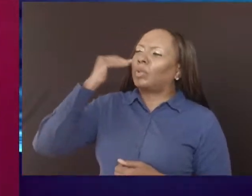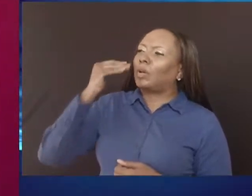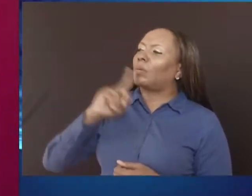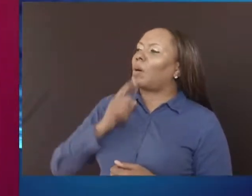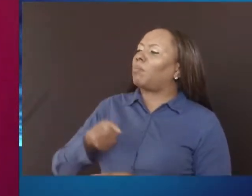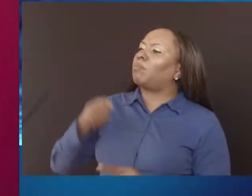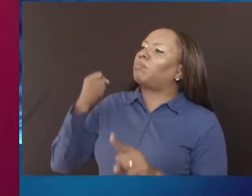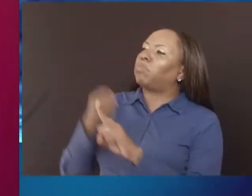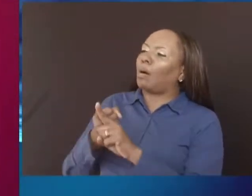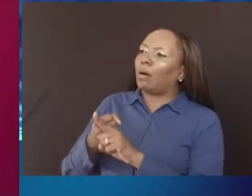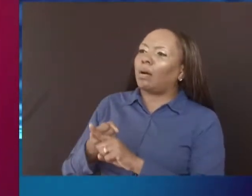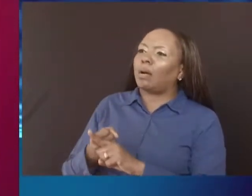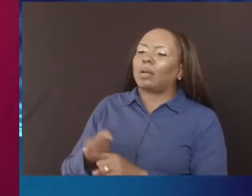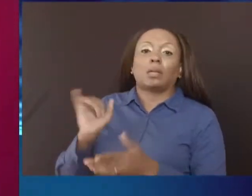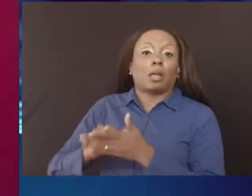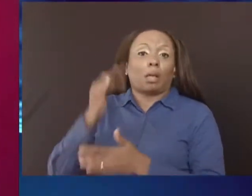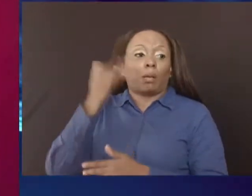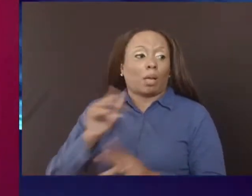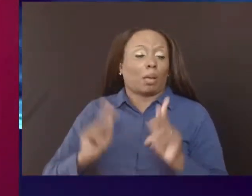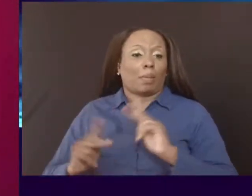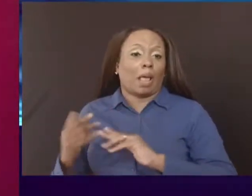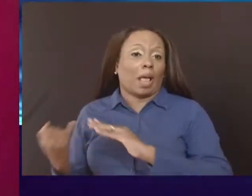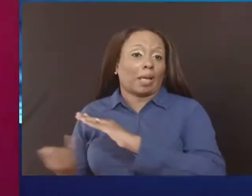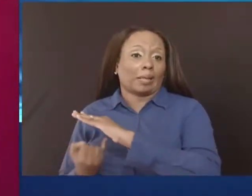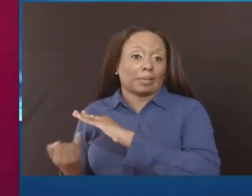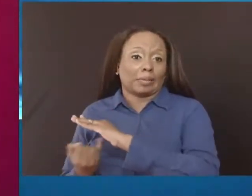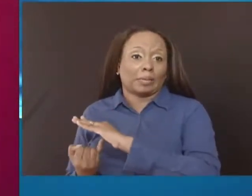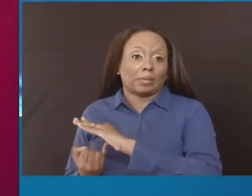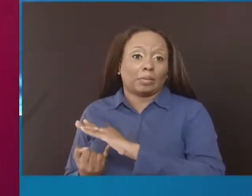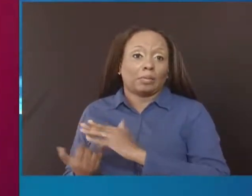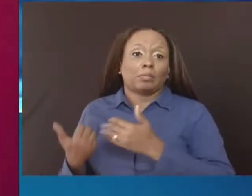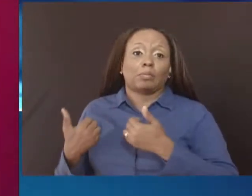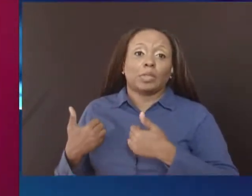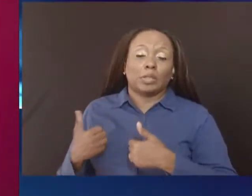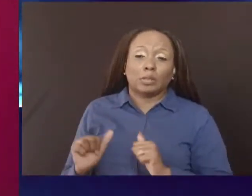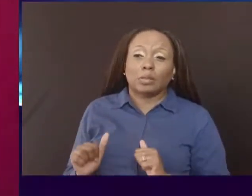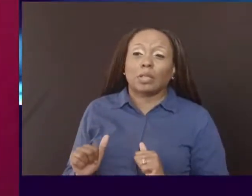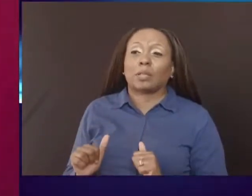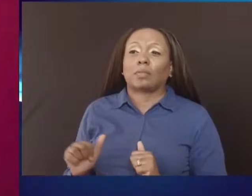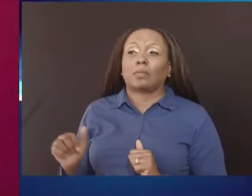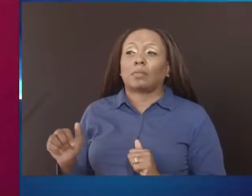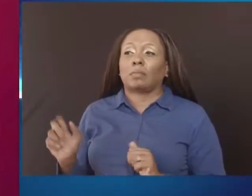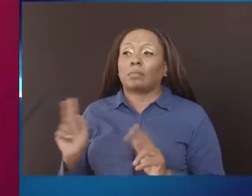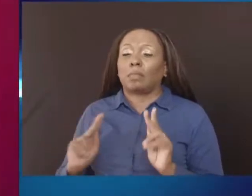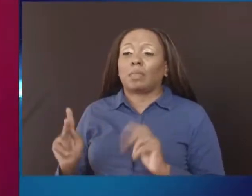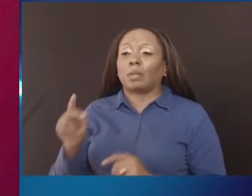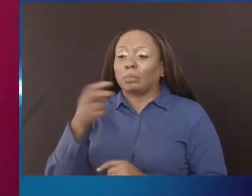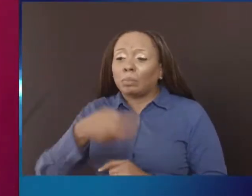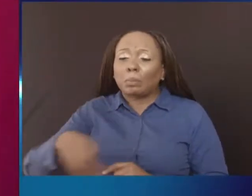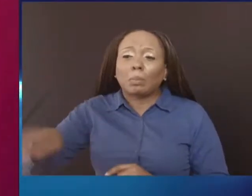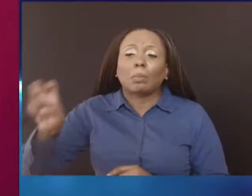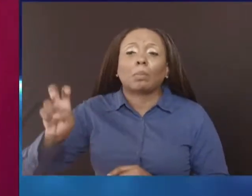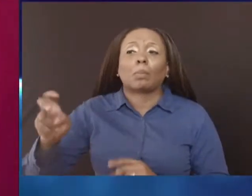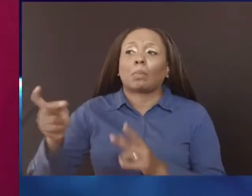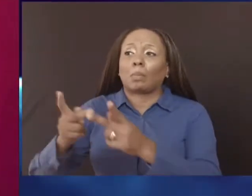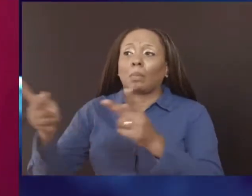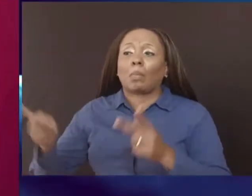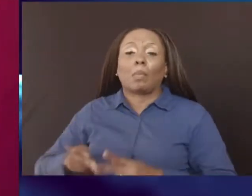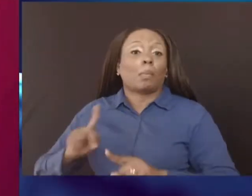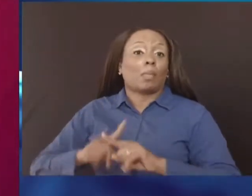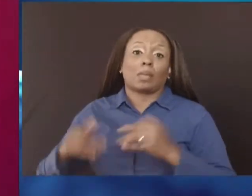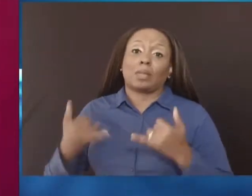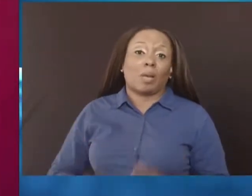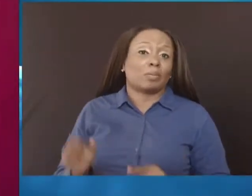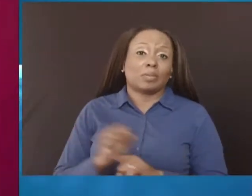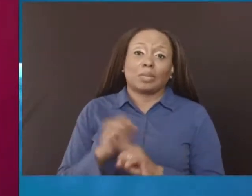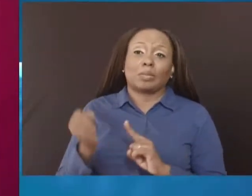And that is why for the persons who are isolated, we do try to get them into a facility. But in the situation that we're faced with